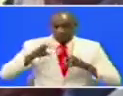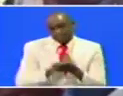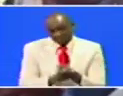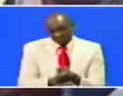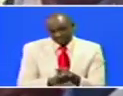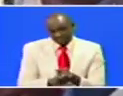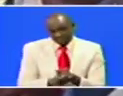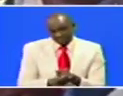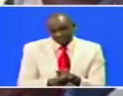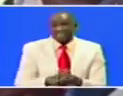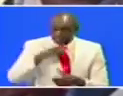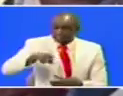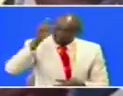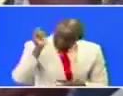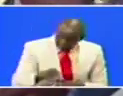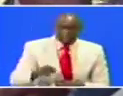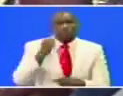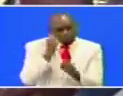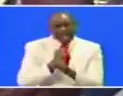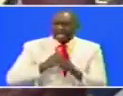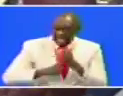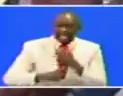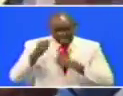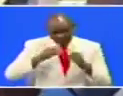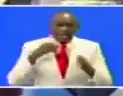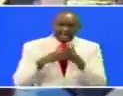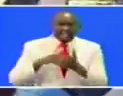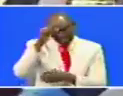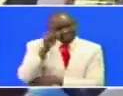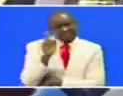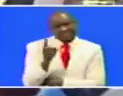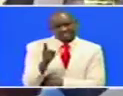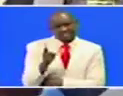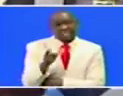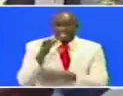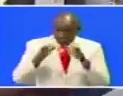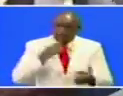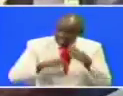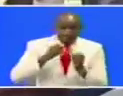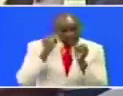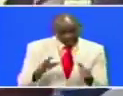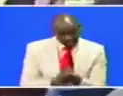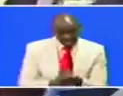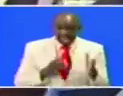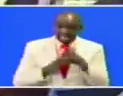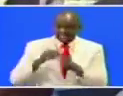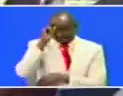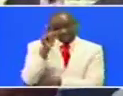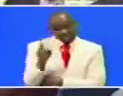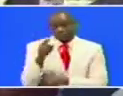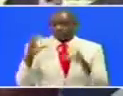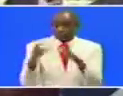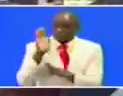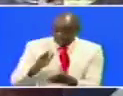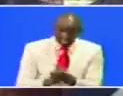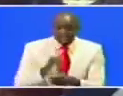public dock. They must be seen to be taking action against the governor and his team. If they do not take action against the governor and his team,